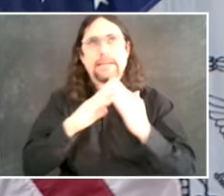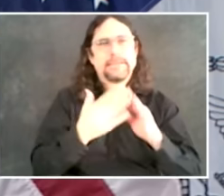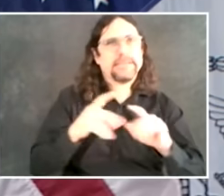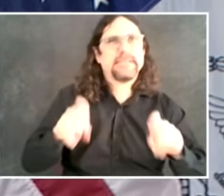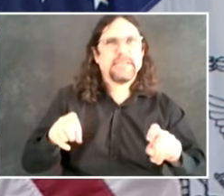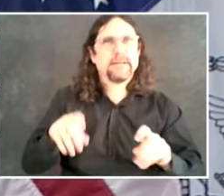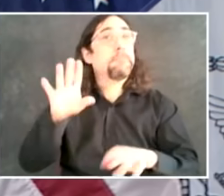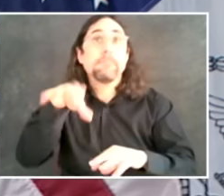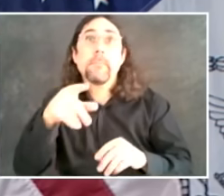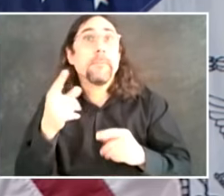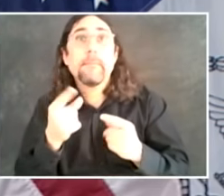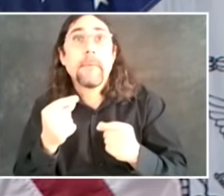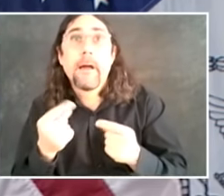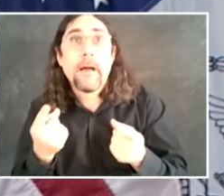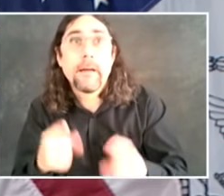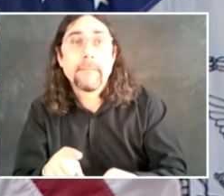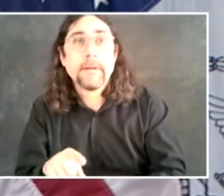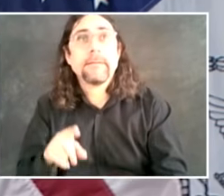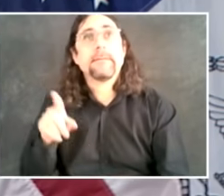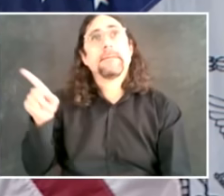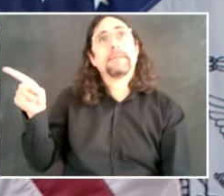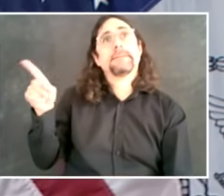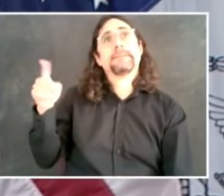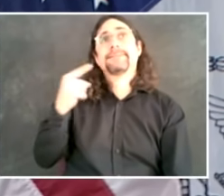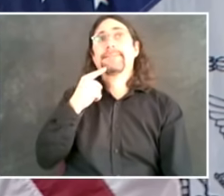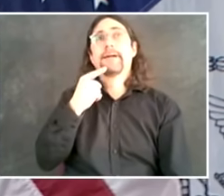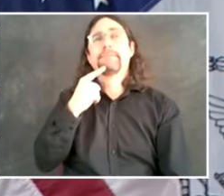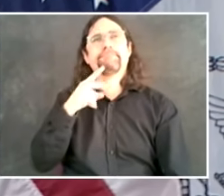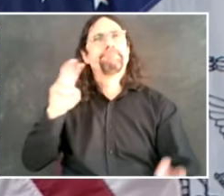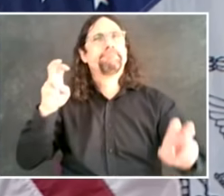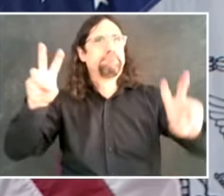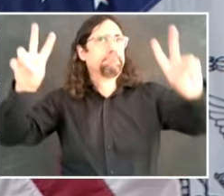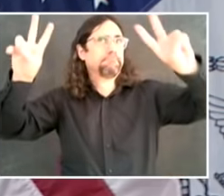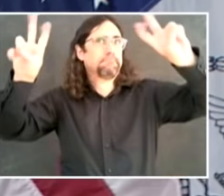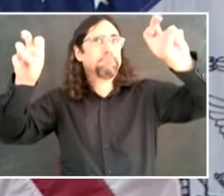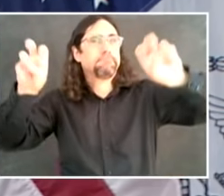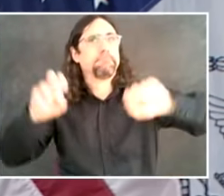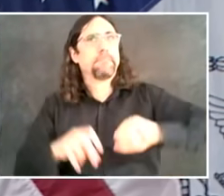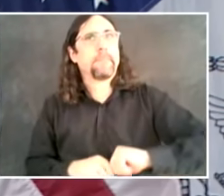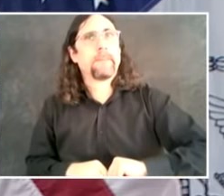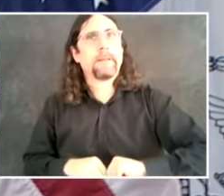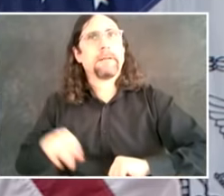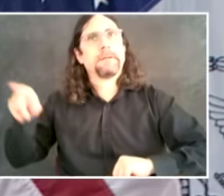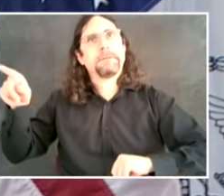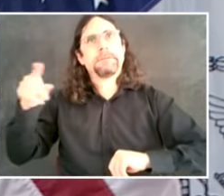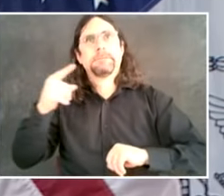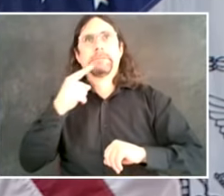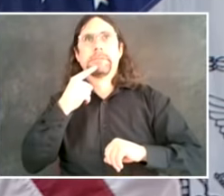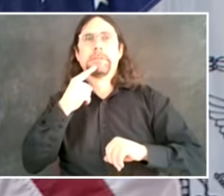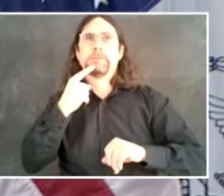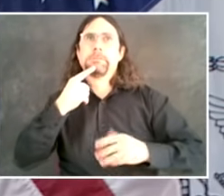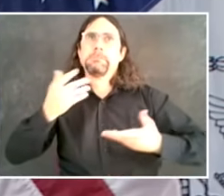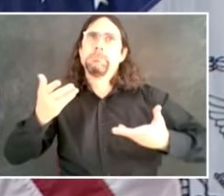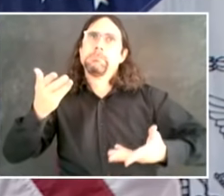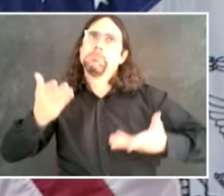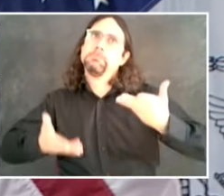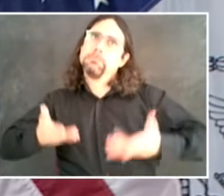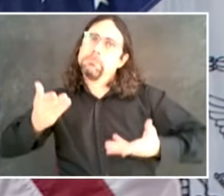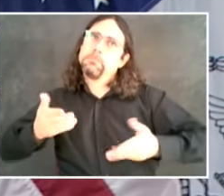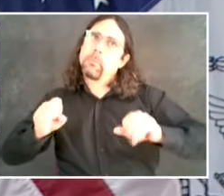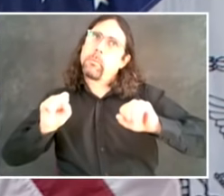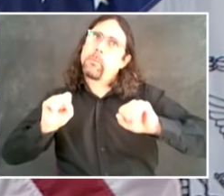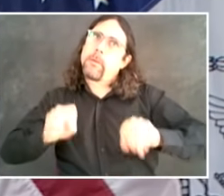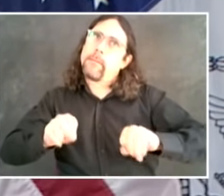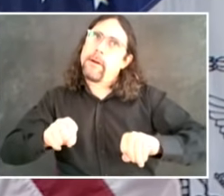safely, and literally, this is a quote, he says, there is a chance that we won't really need another stimulus, a